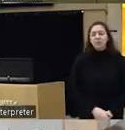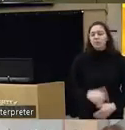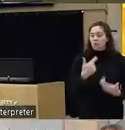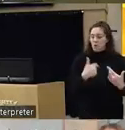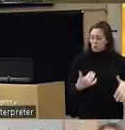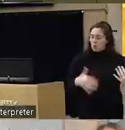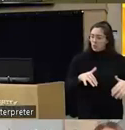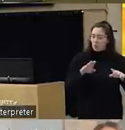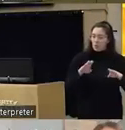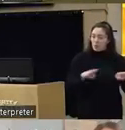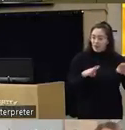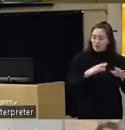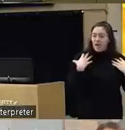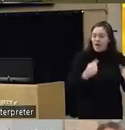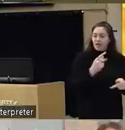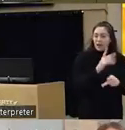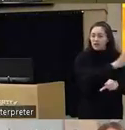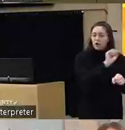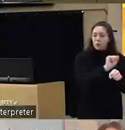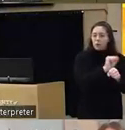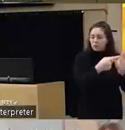behavioral healthcare manager and their work too.